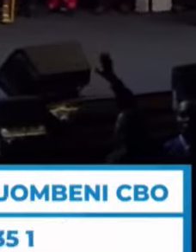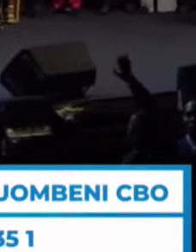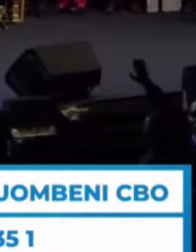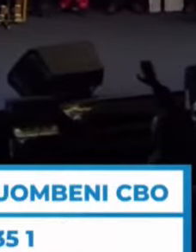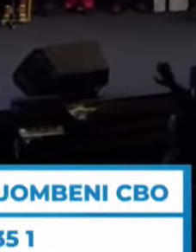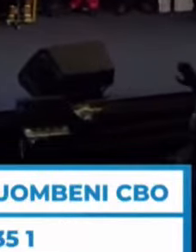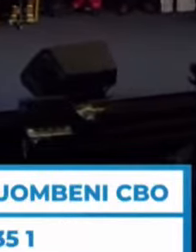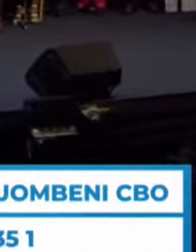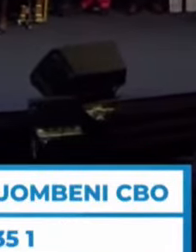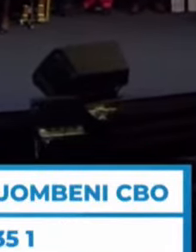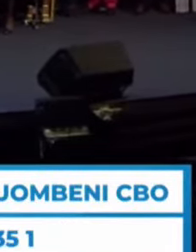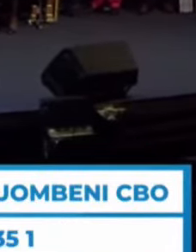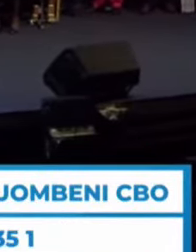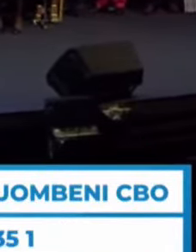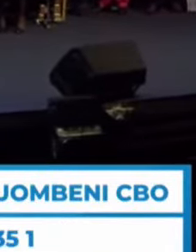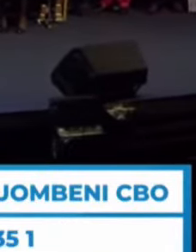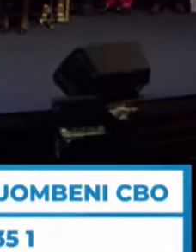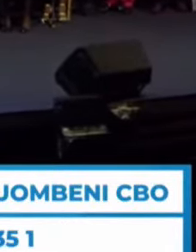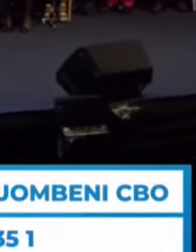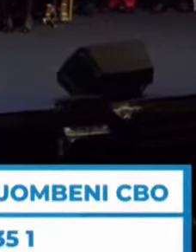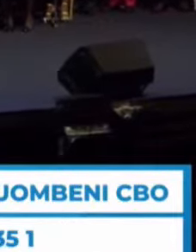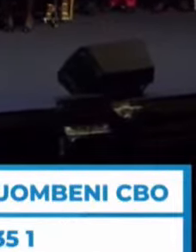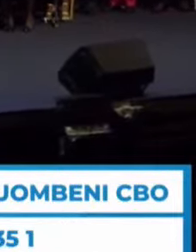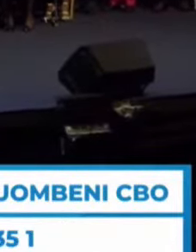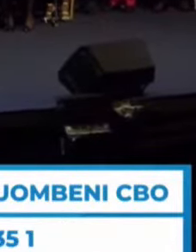tfold tfold